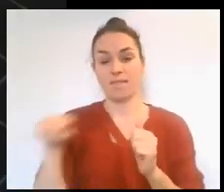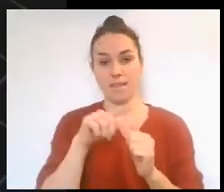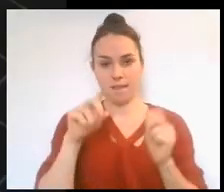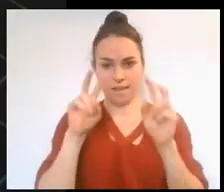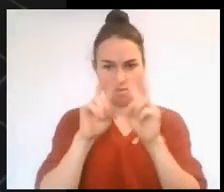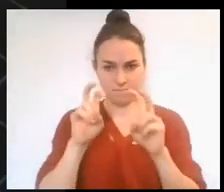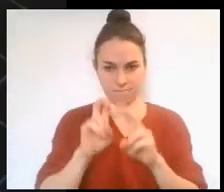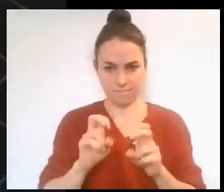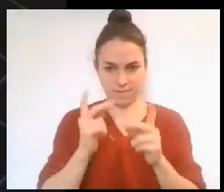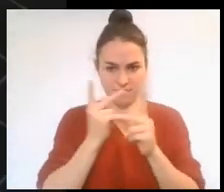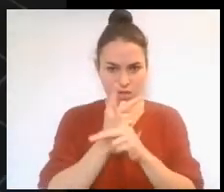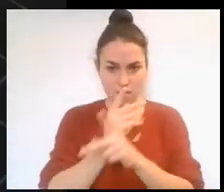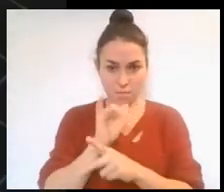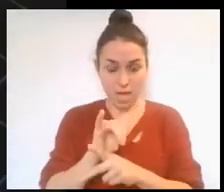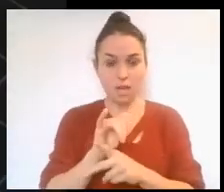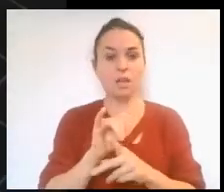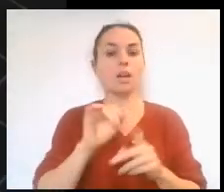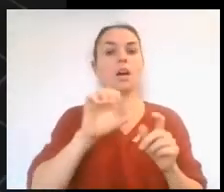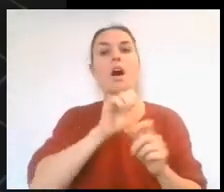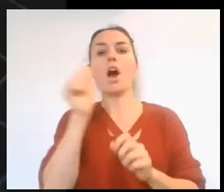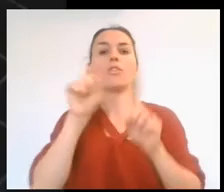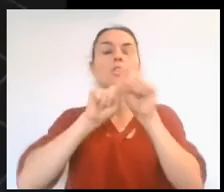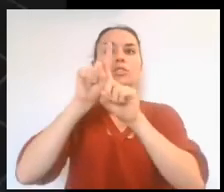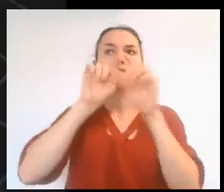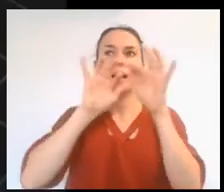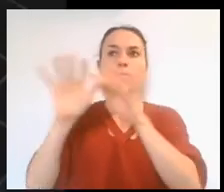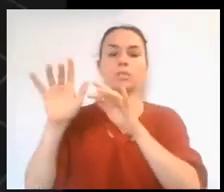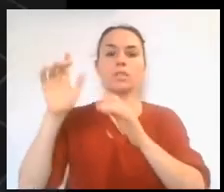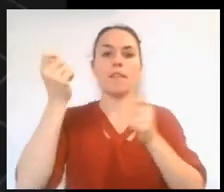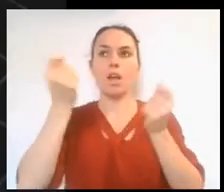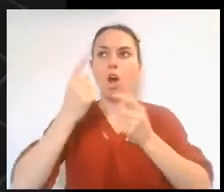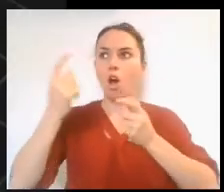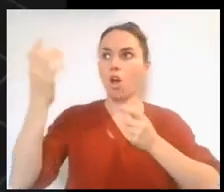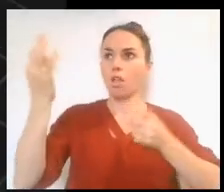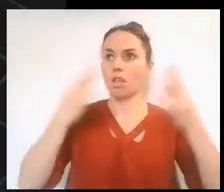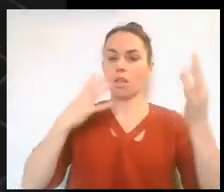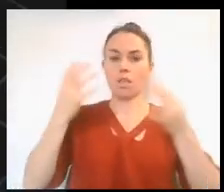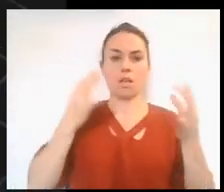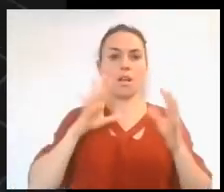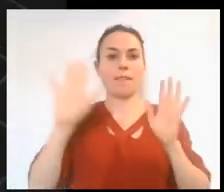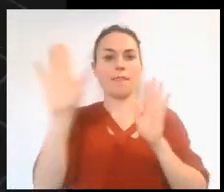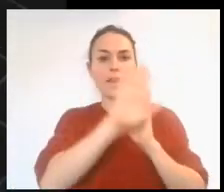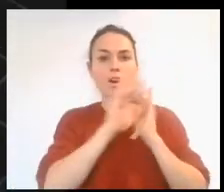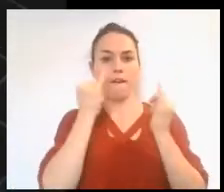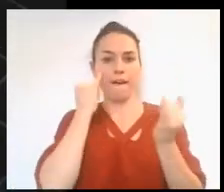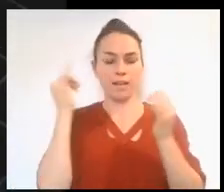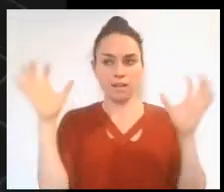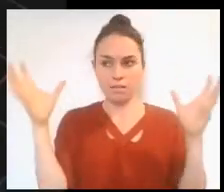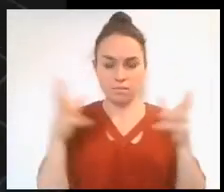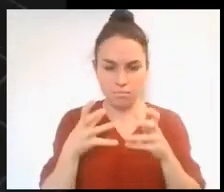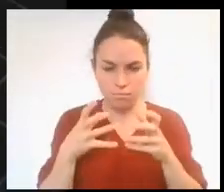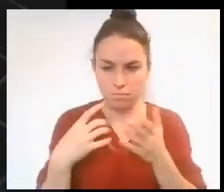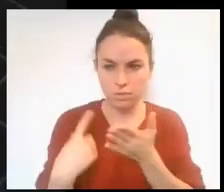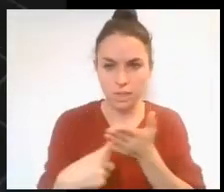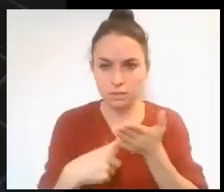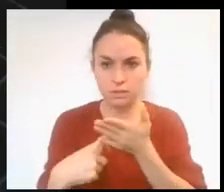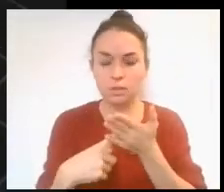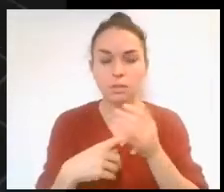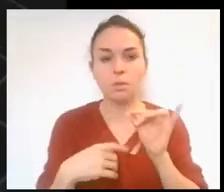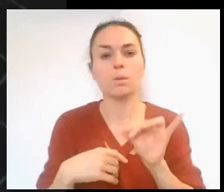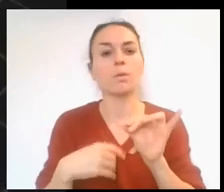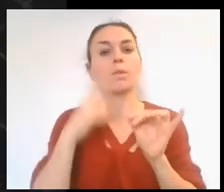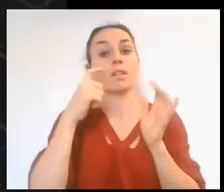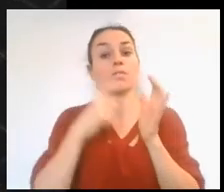and realized that all galaxies appeared to be moving away from each other. Again, I can depict that